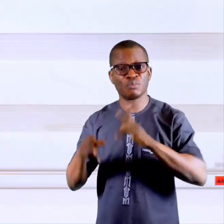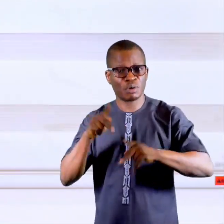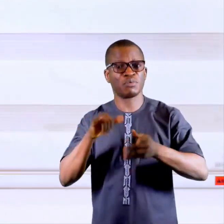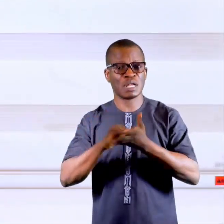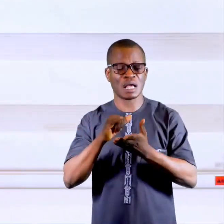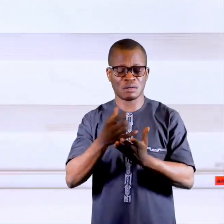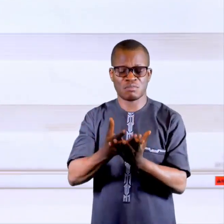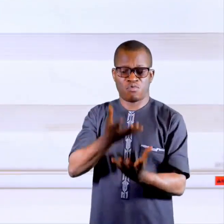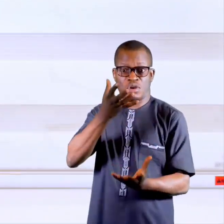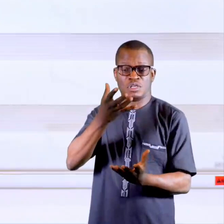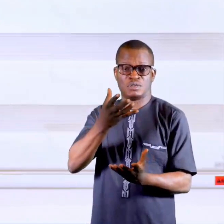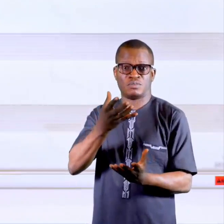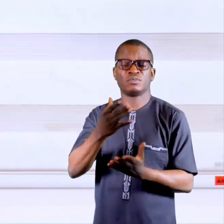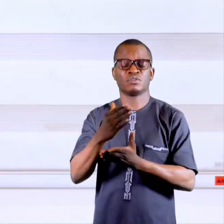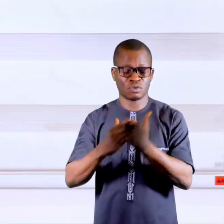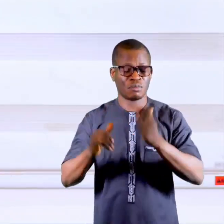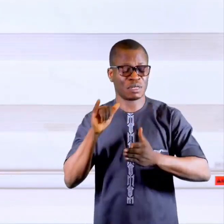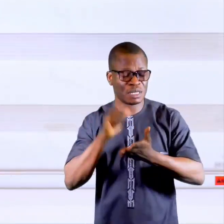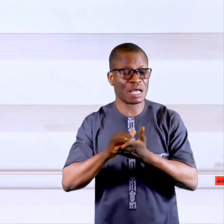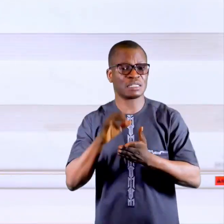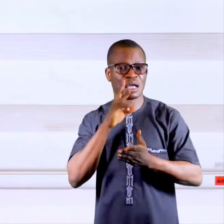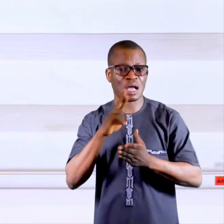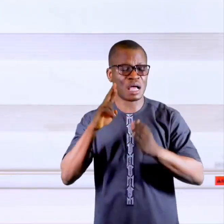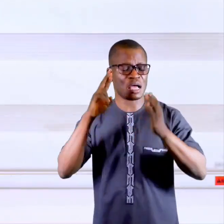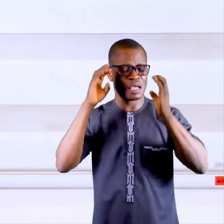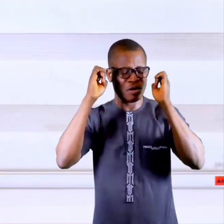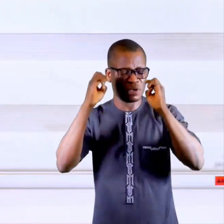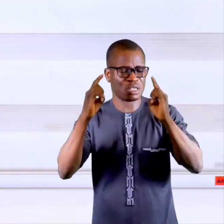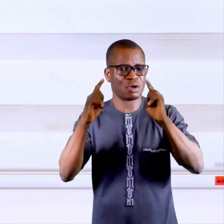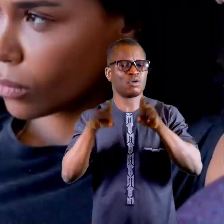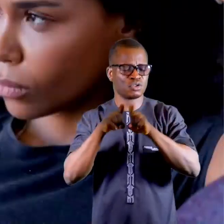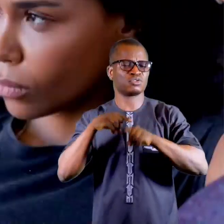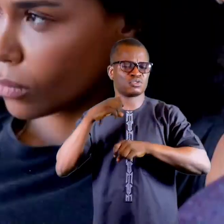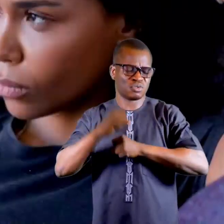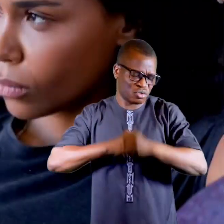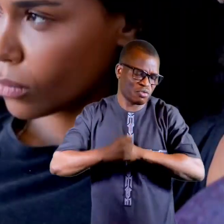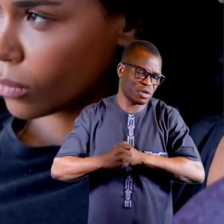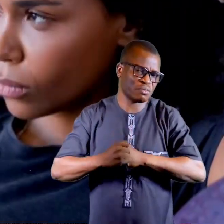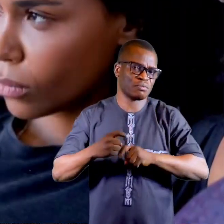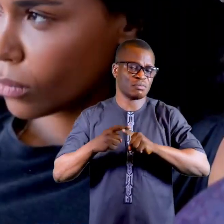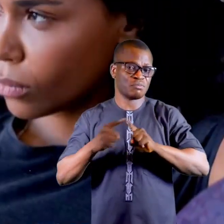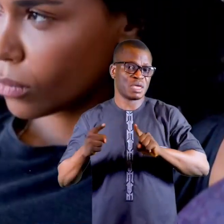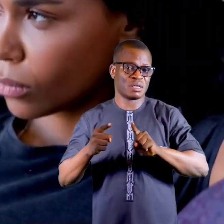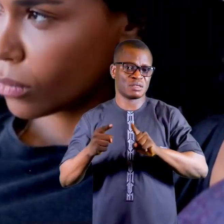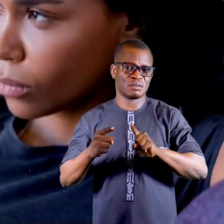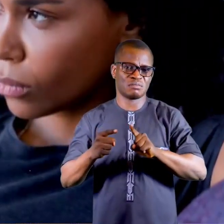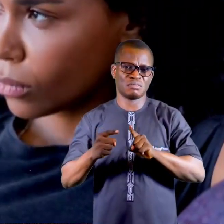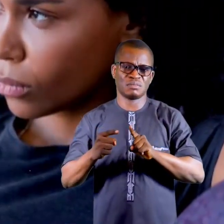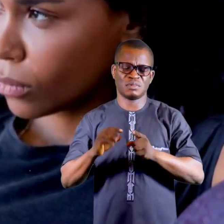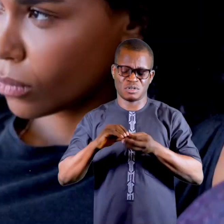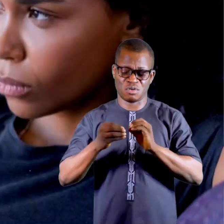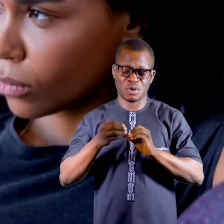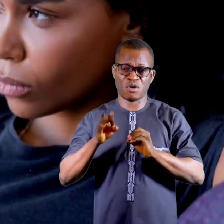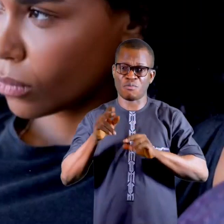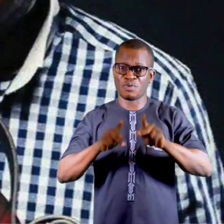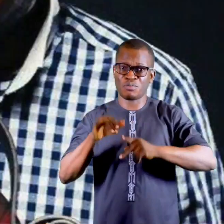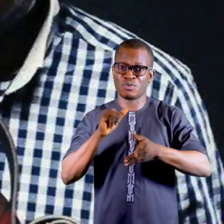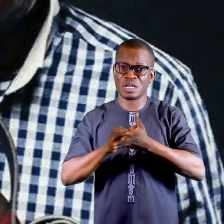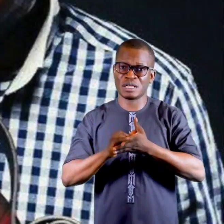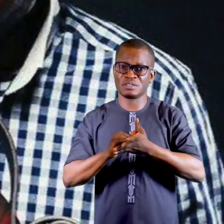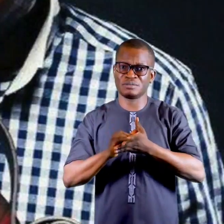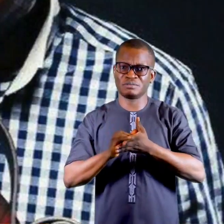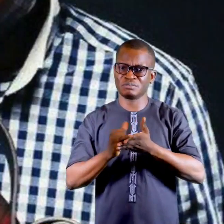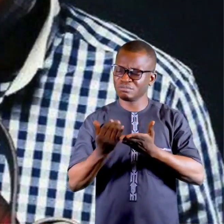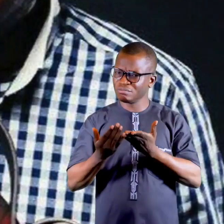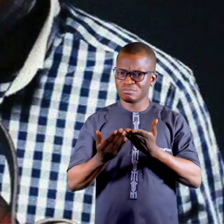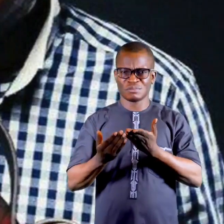are financially capable and those that are well educated also suffer it. But the data has shown us that those that are well educated and